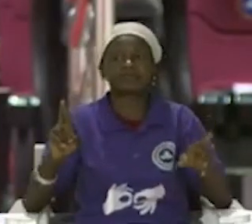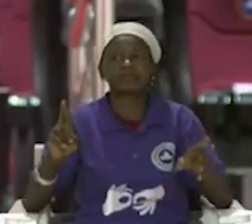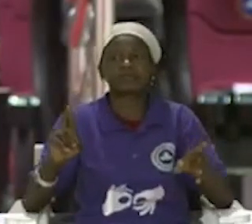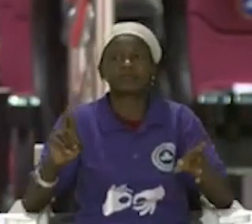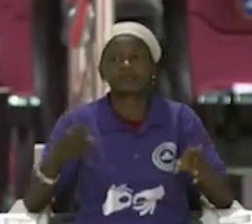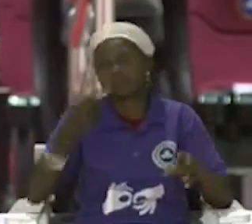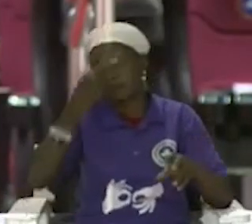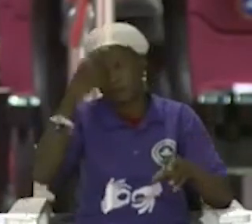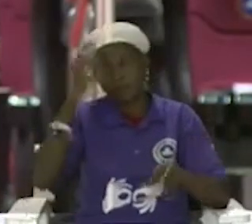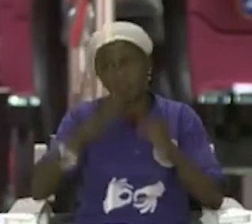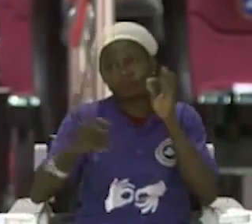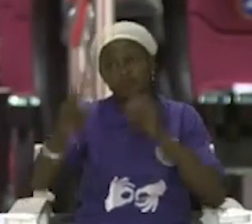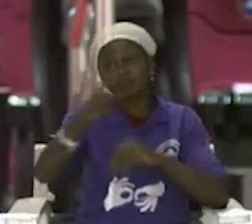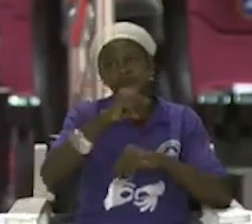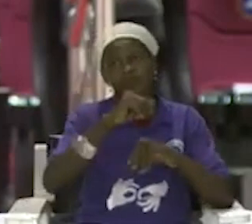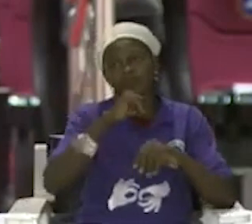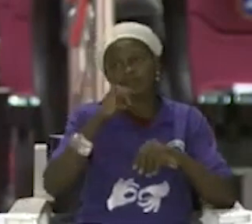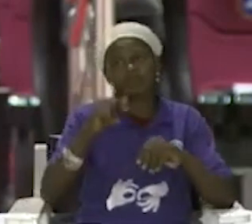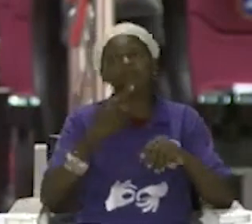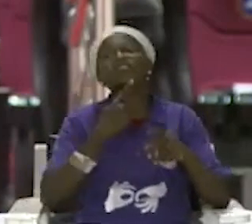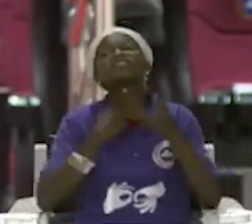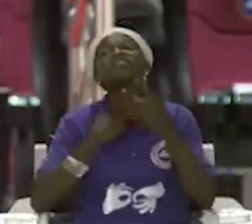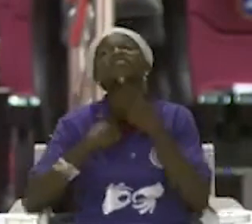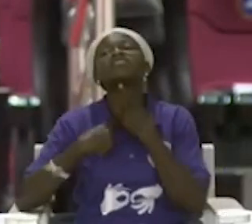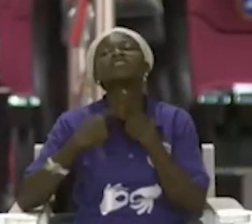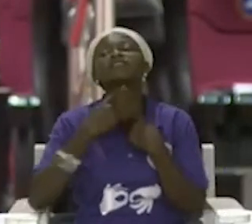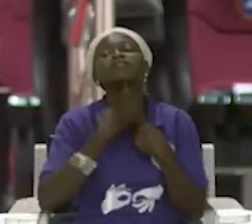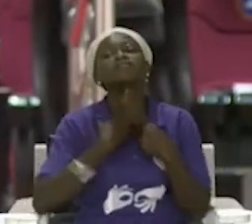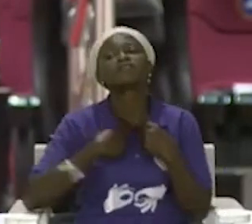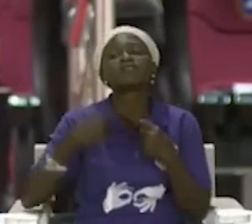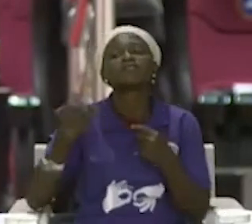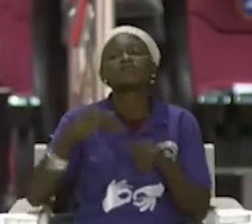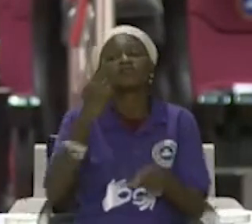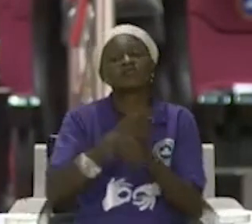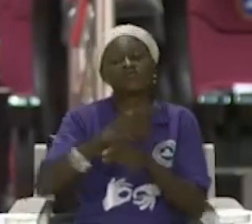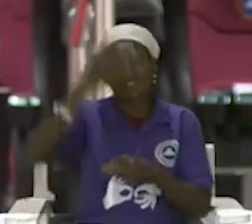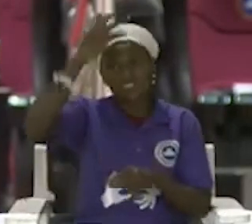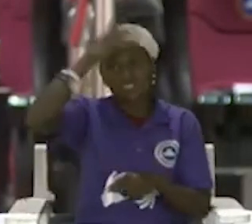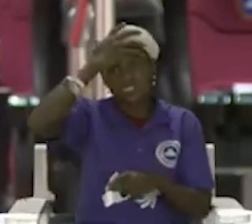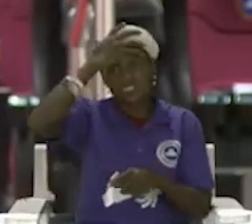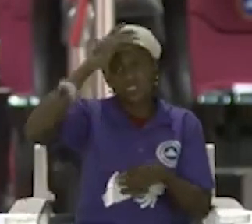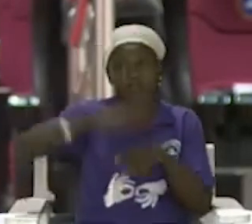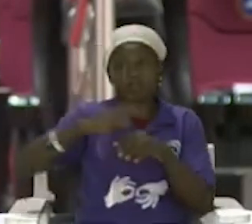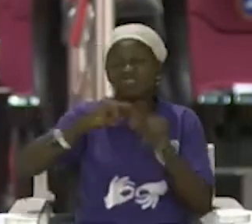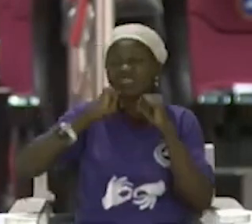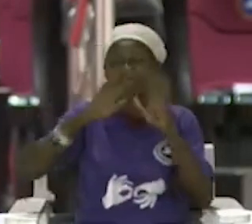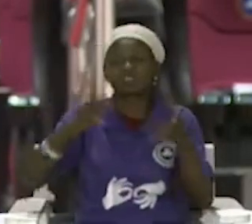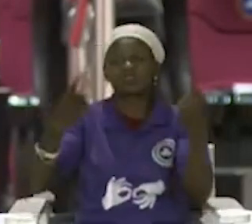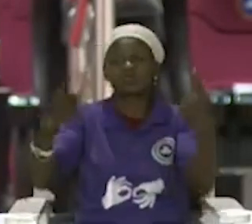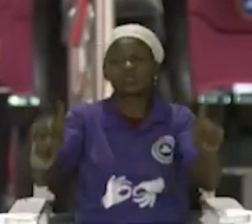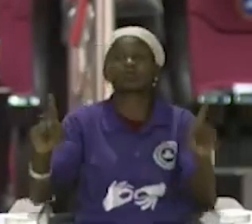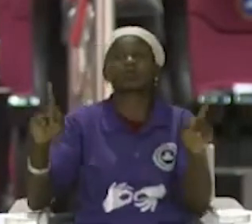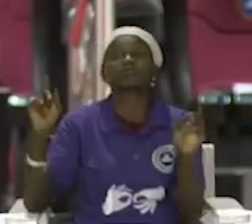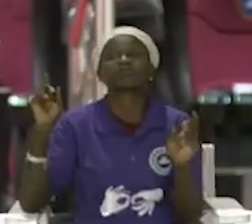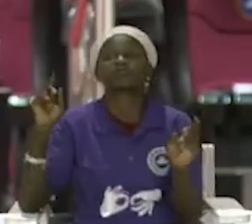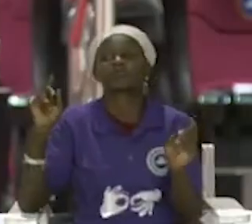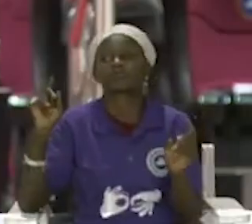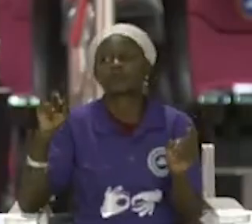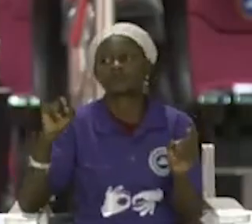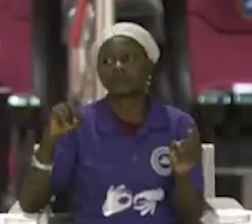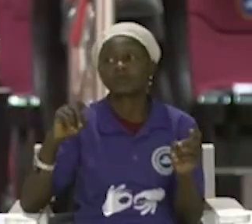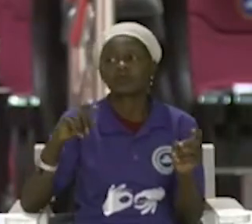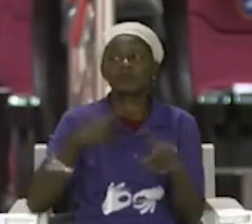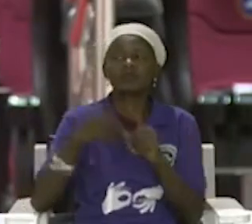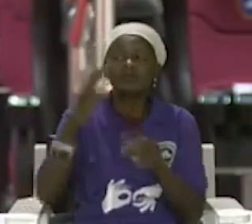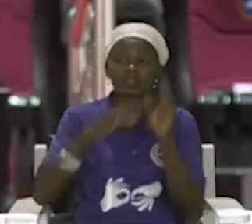Because if you are not thirsty, they will just lay hands on you and nothing will happen. But if you